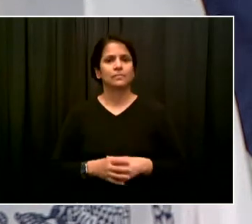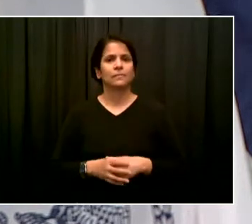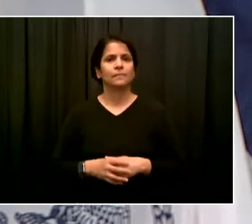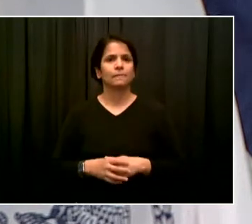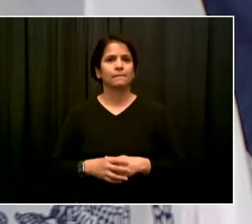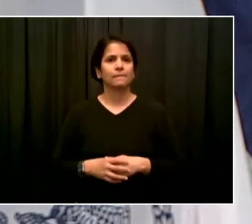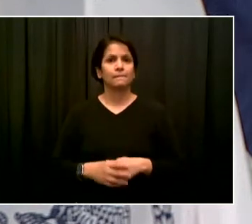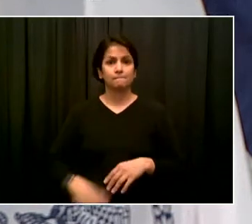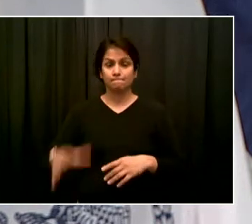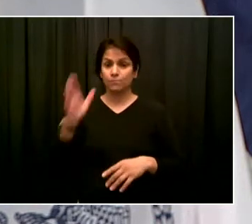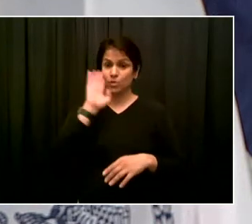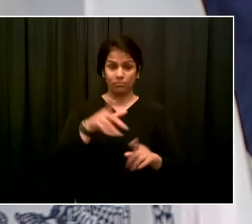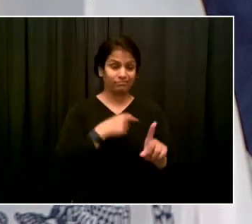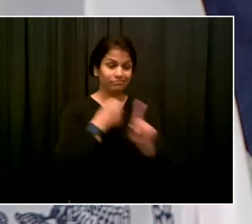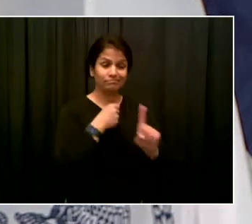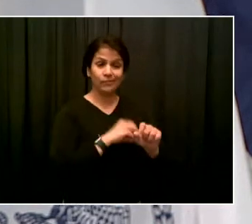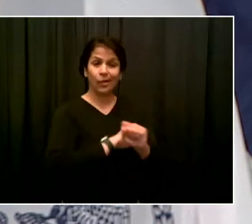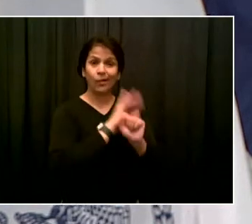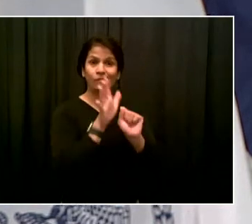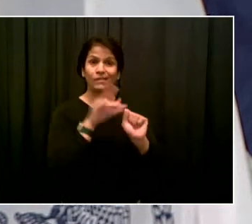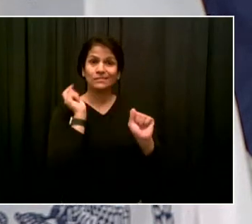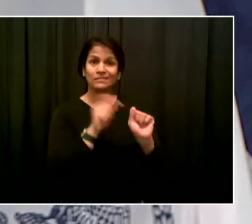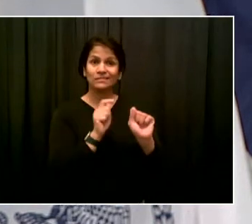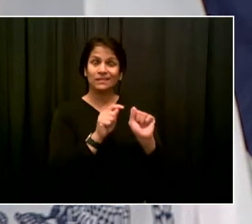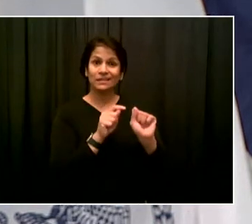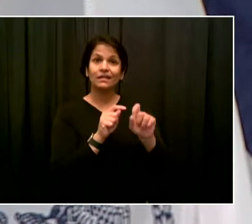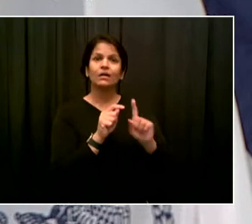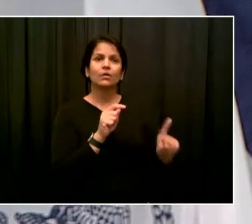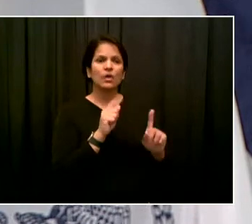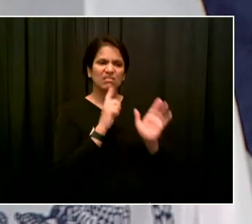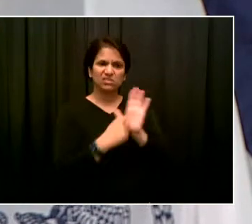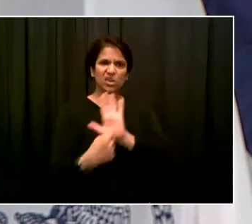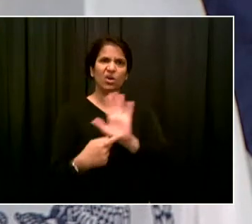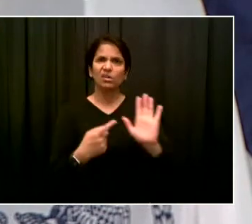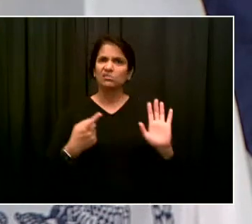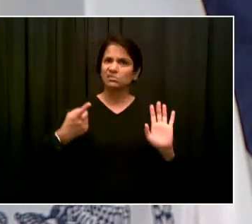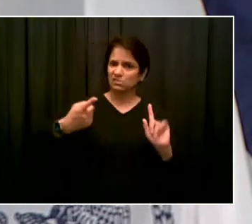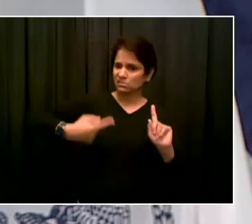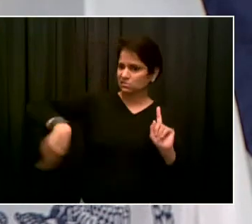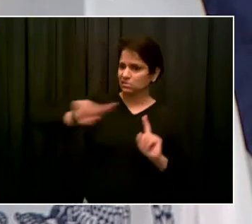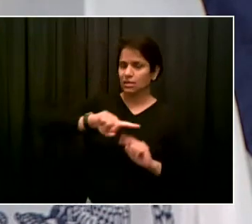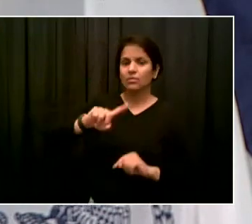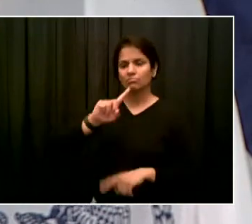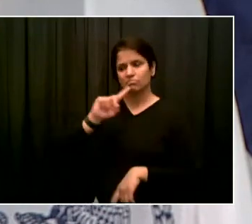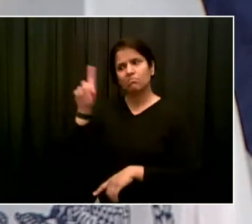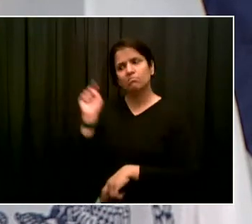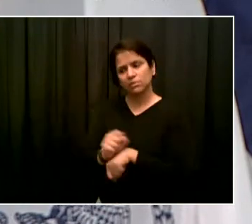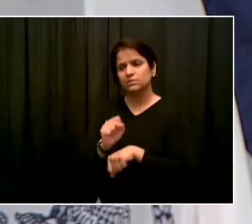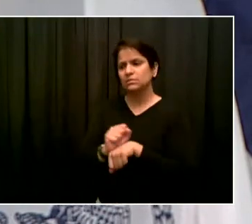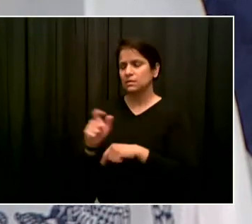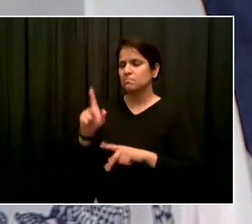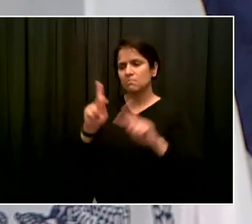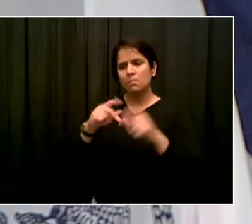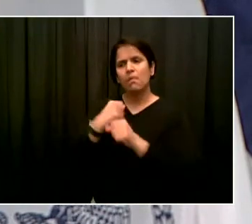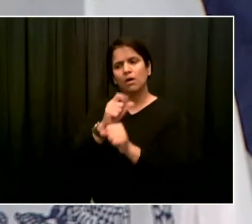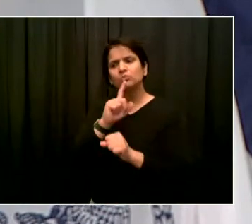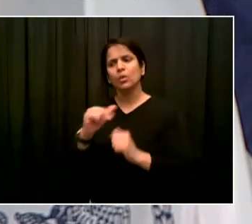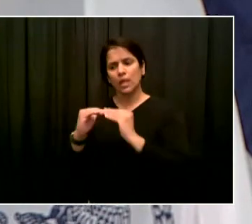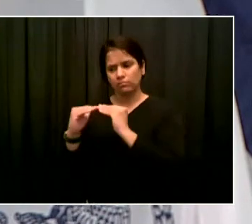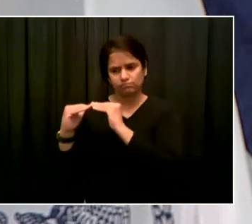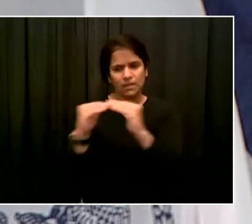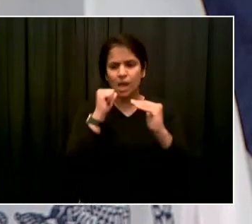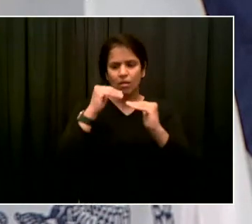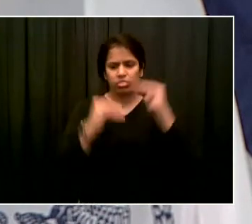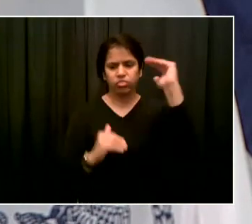and changing our city in the future, not repeating the status quo of the past. Well, the people will have